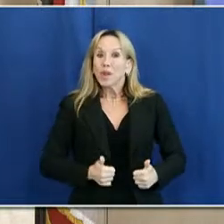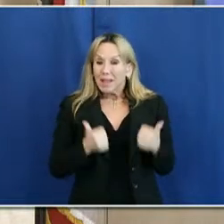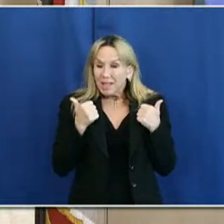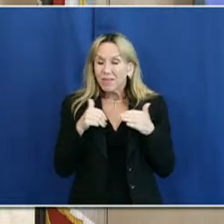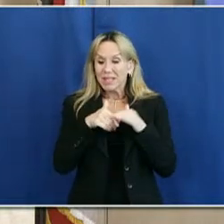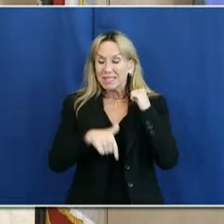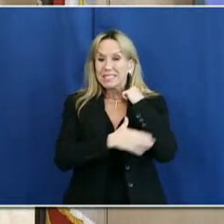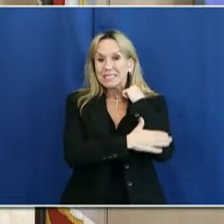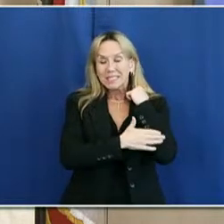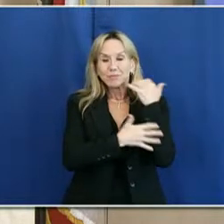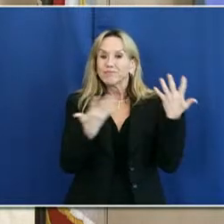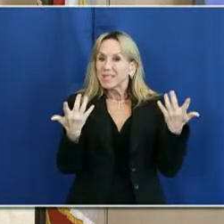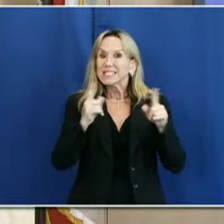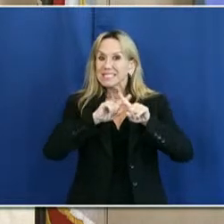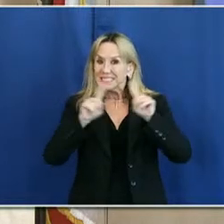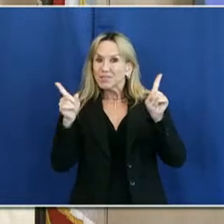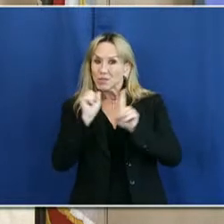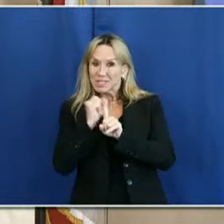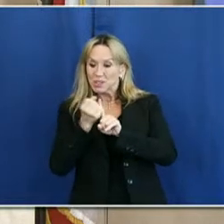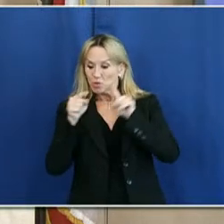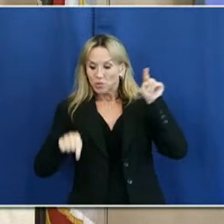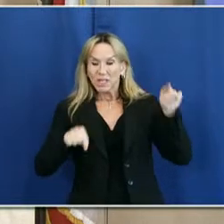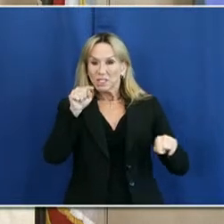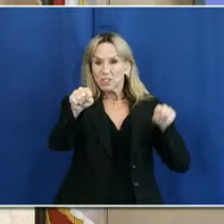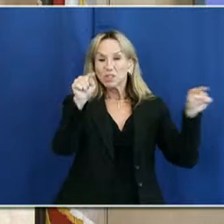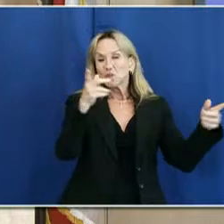based on the circumstances we're in today.